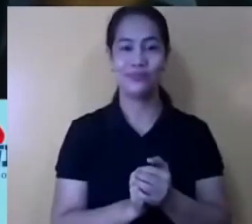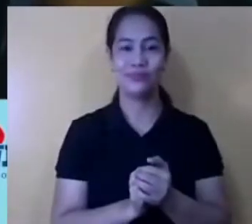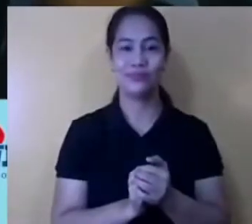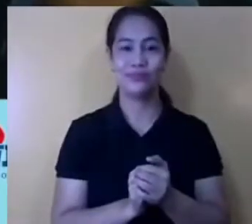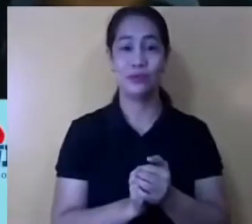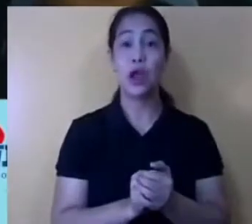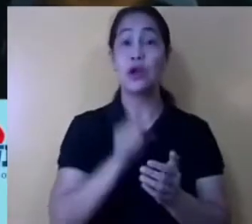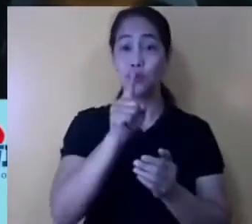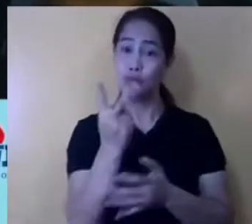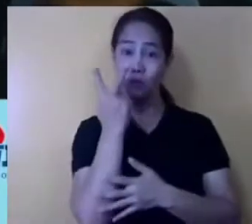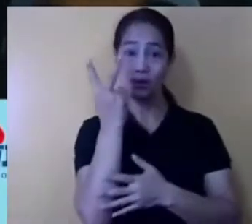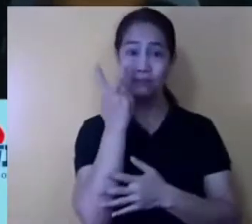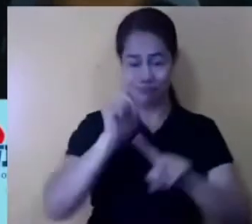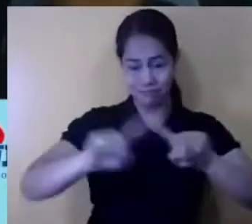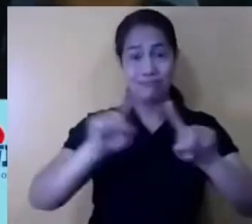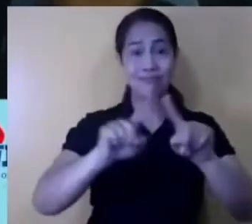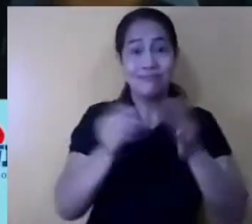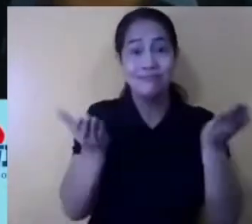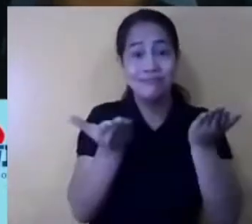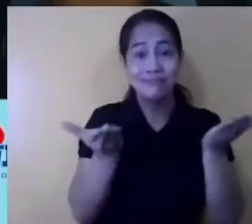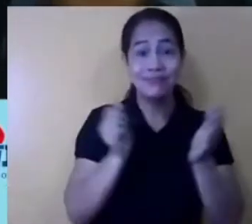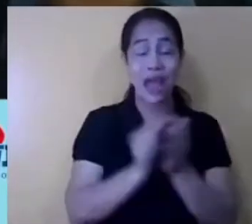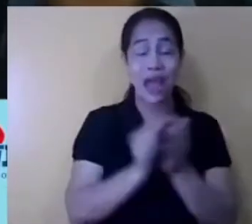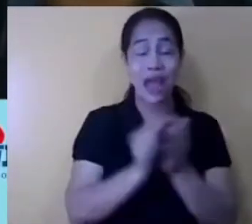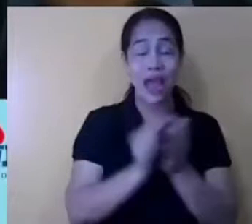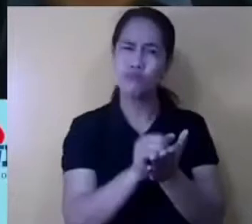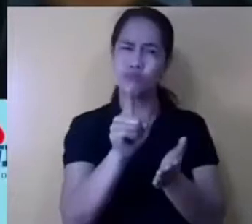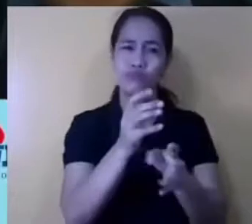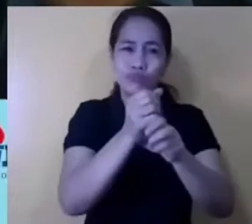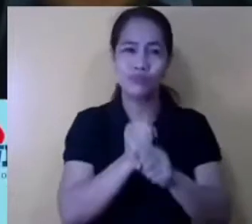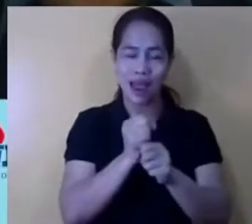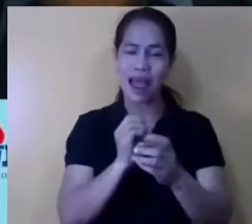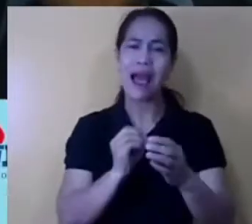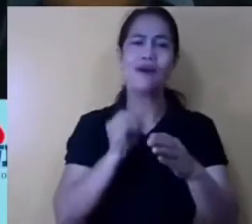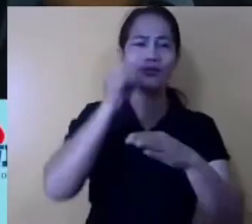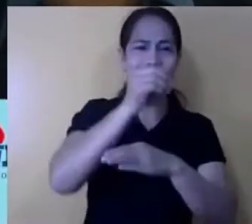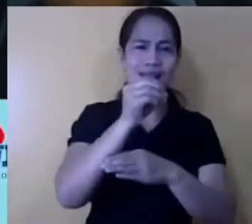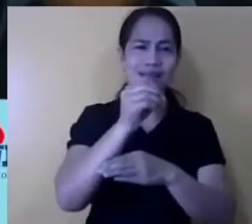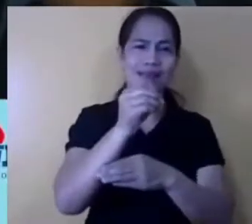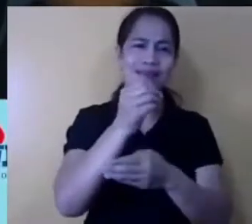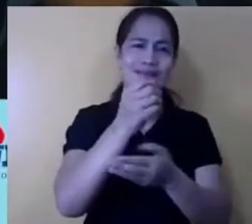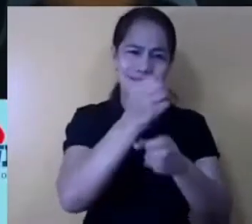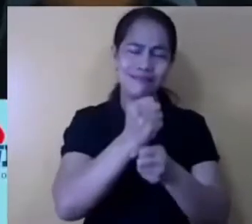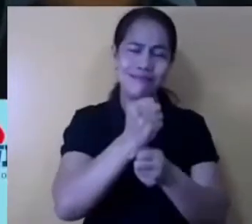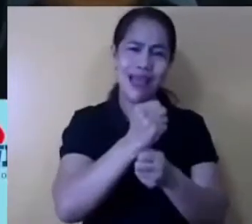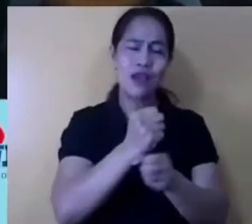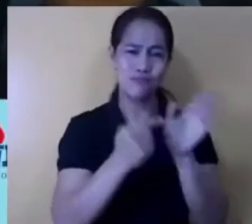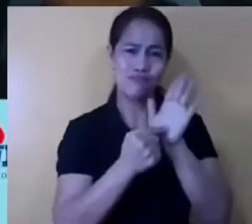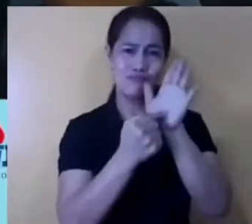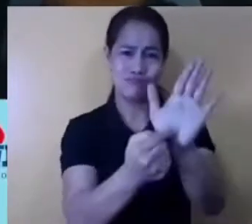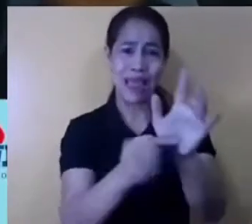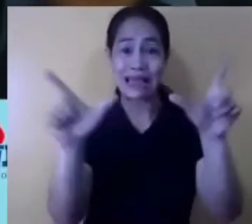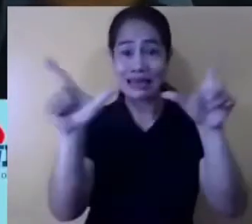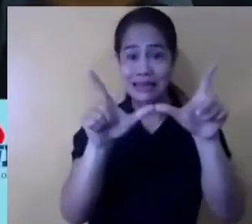the differences here that for you to get an outstanding rating, you must demonstrate level